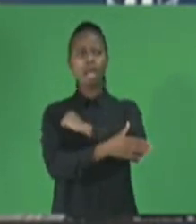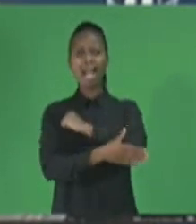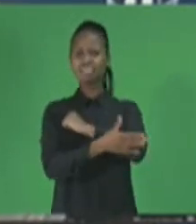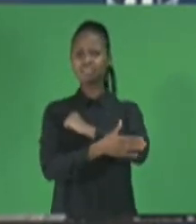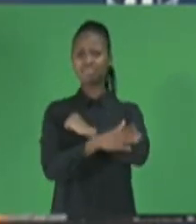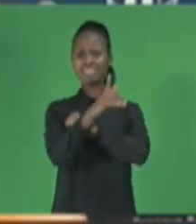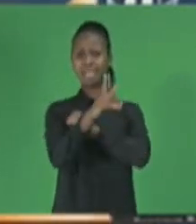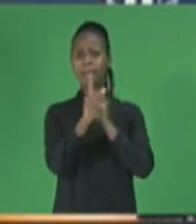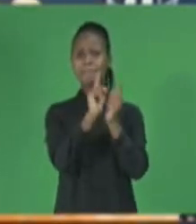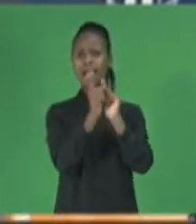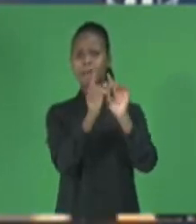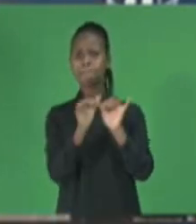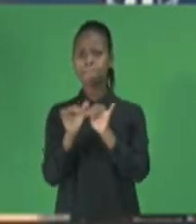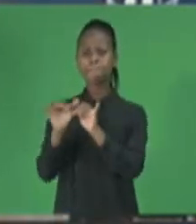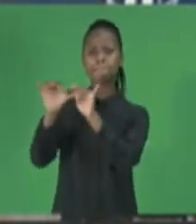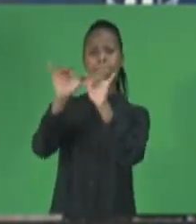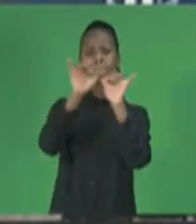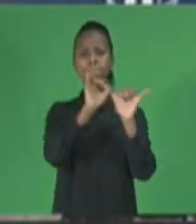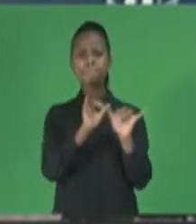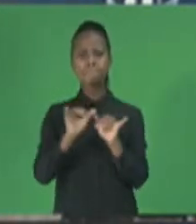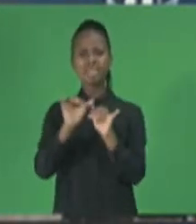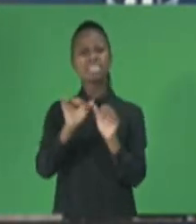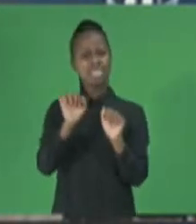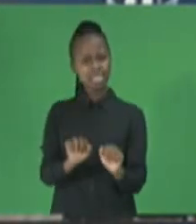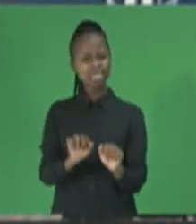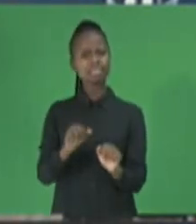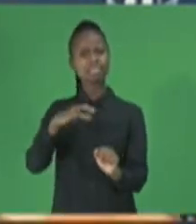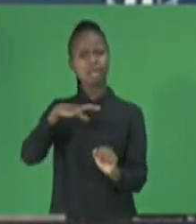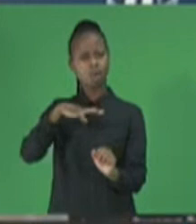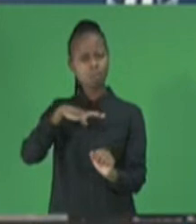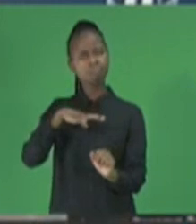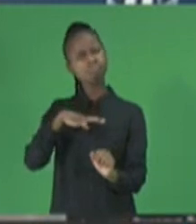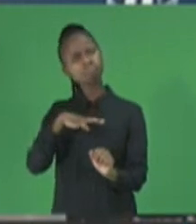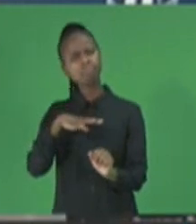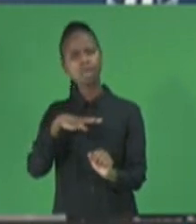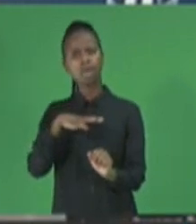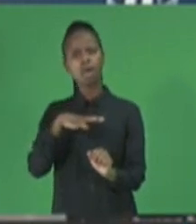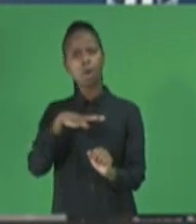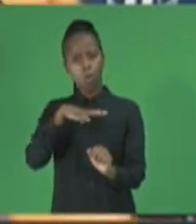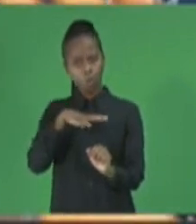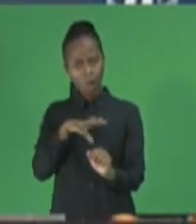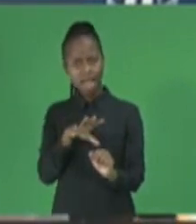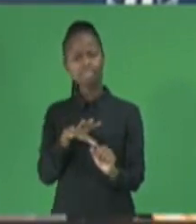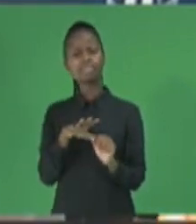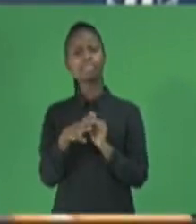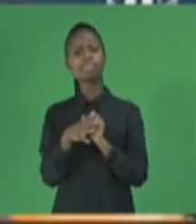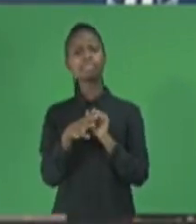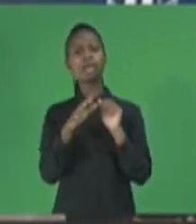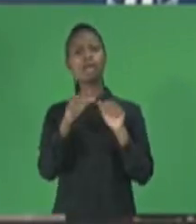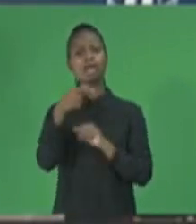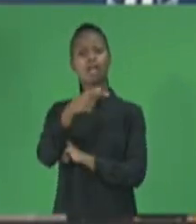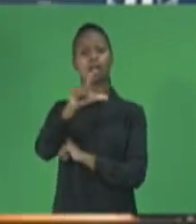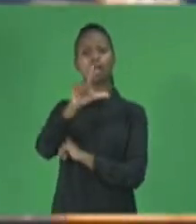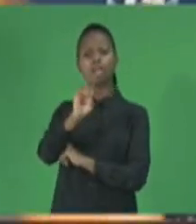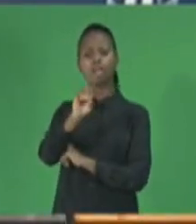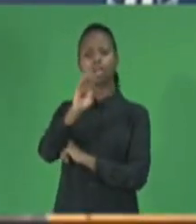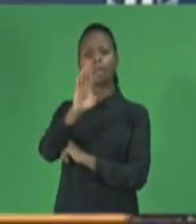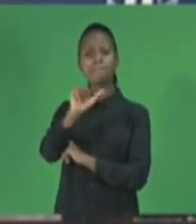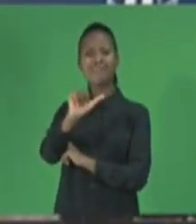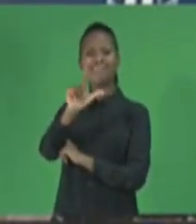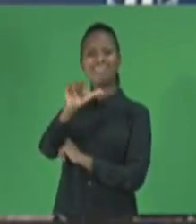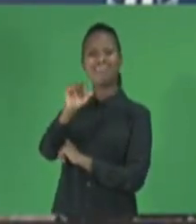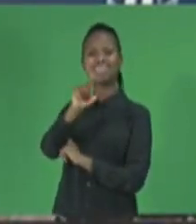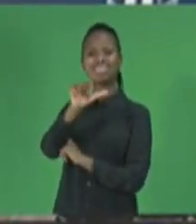watch normalization and how it affects South Africa. And I think that in my earlier response explaining how we